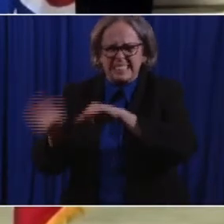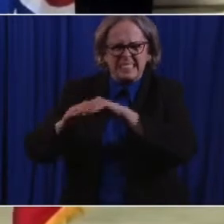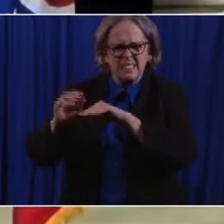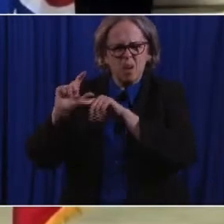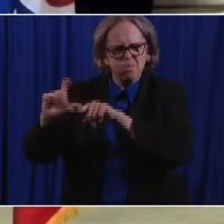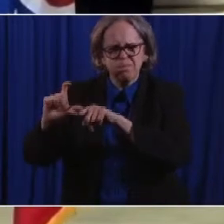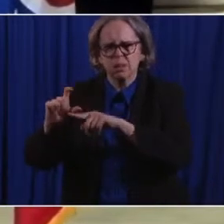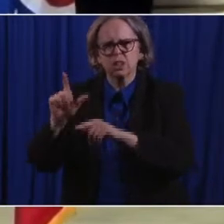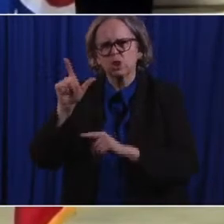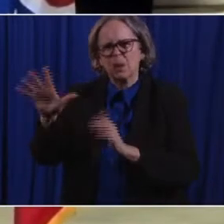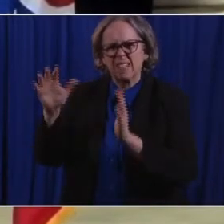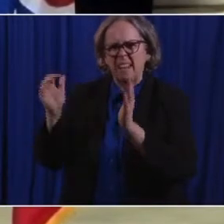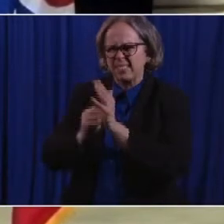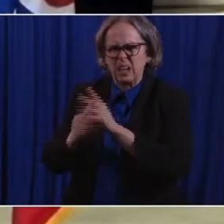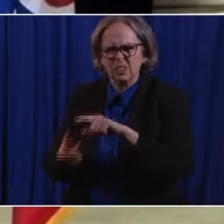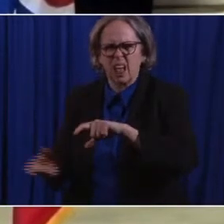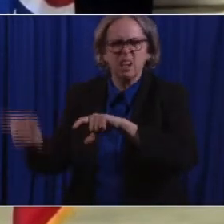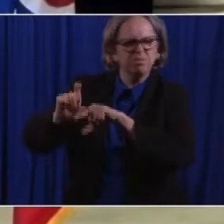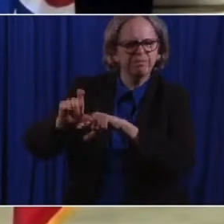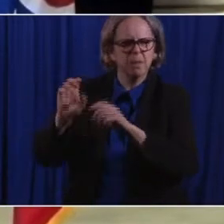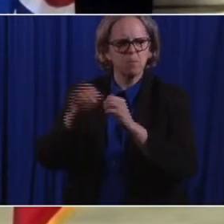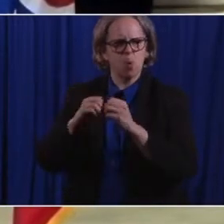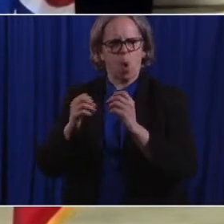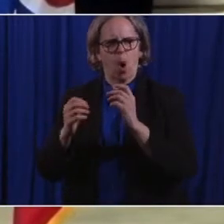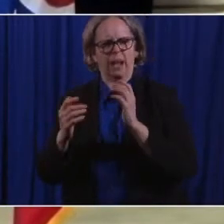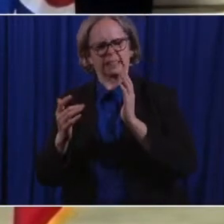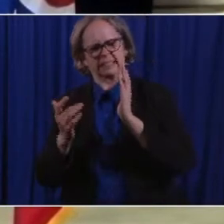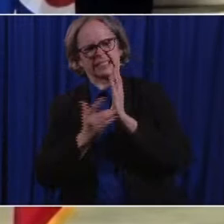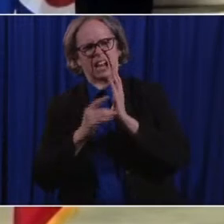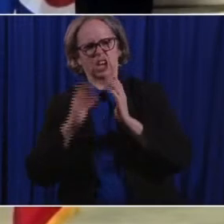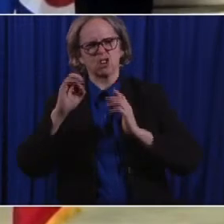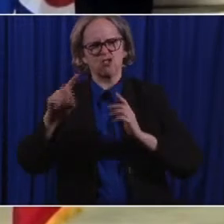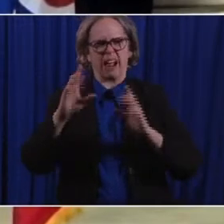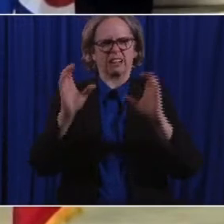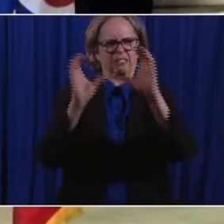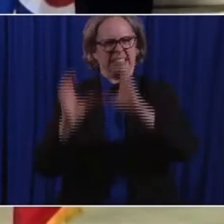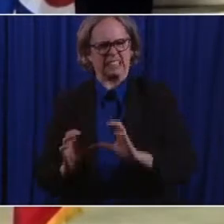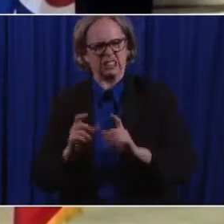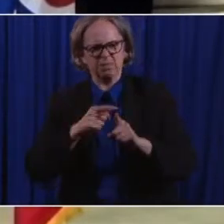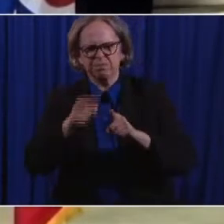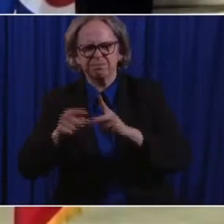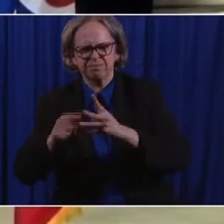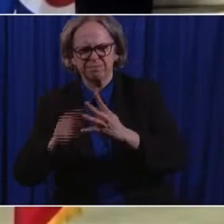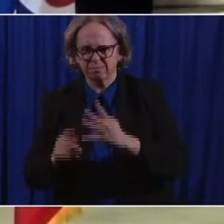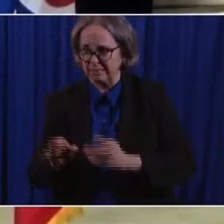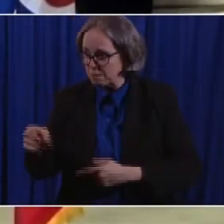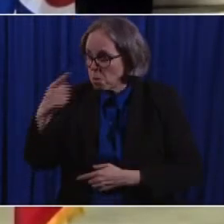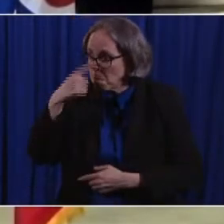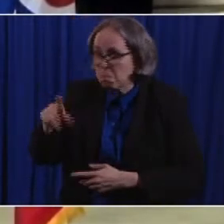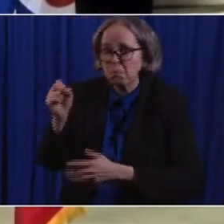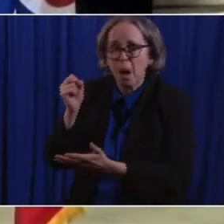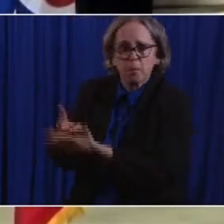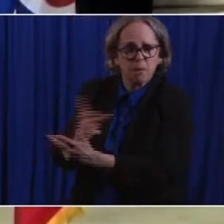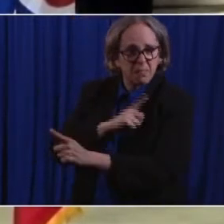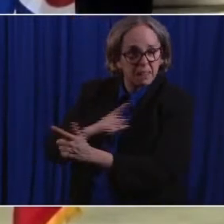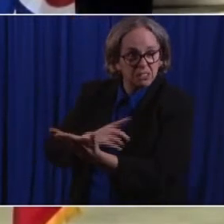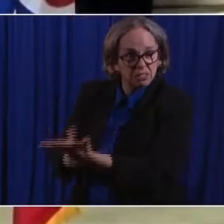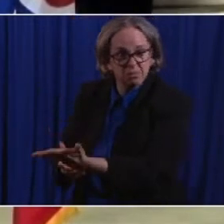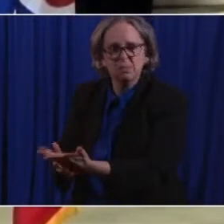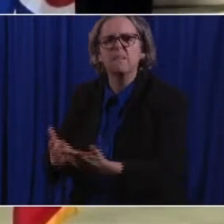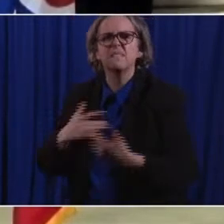these industry recognized credentials. And if we can get that done, Ohio's economic recovery will